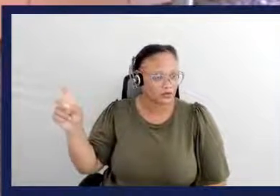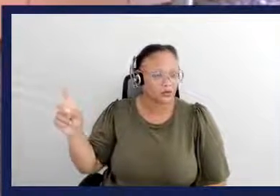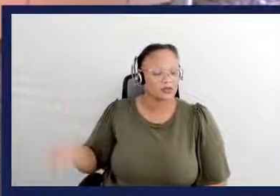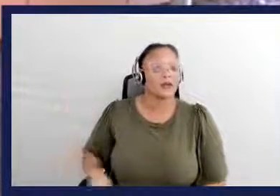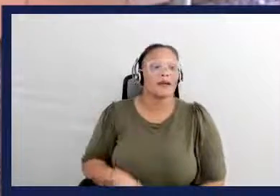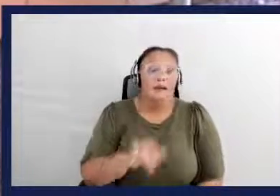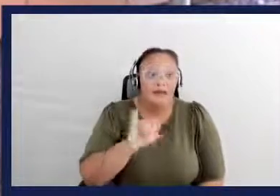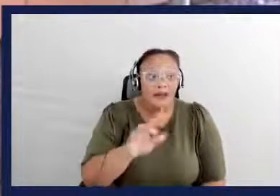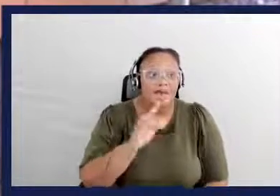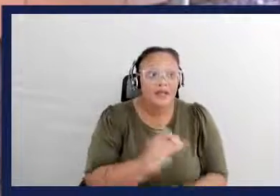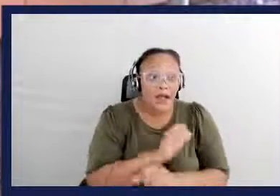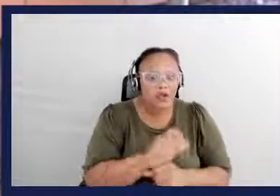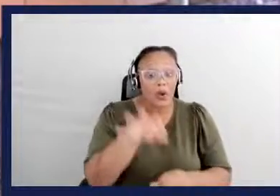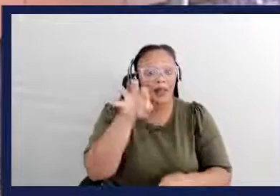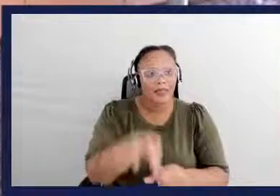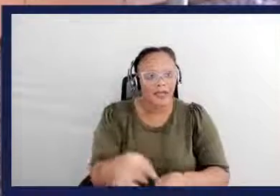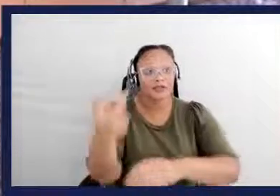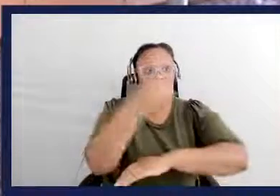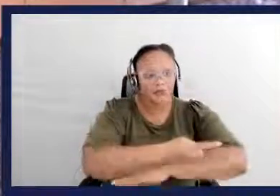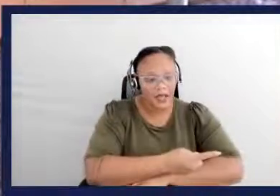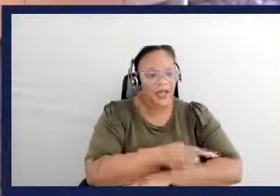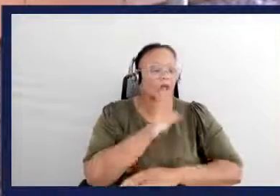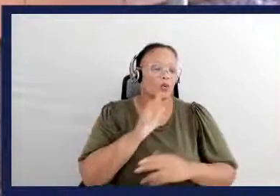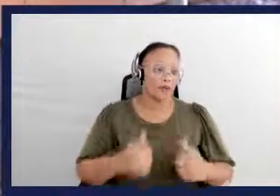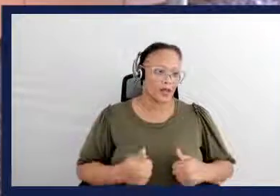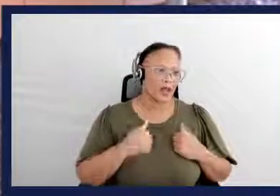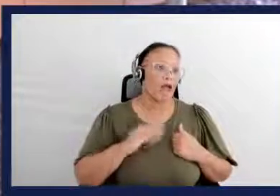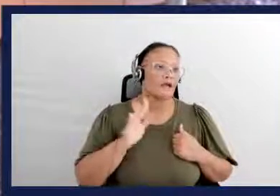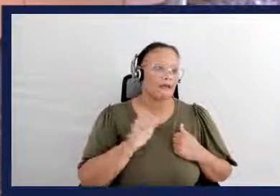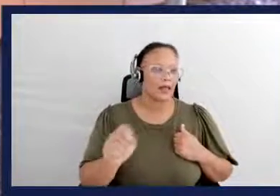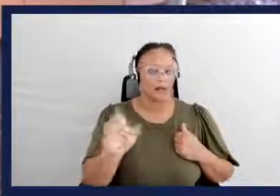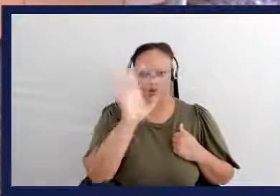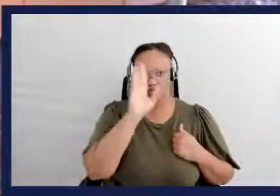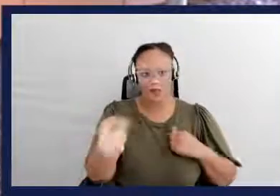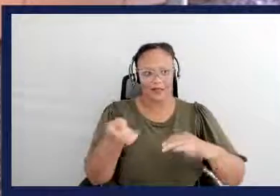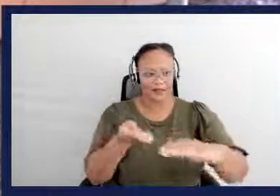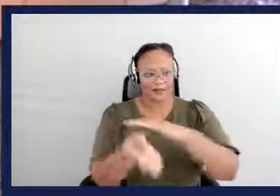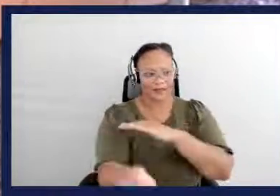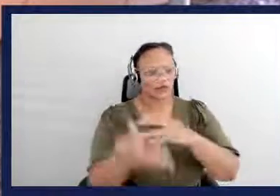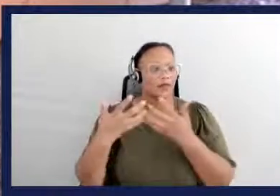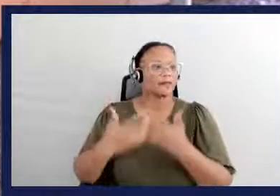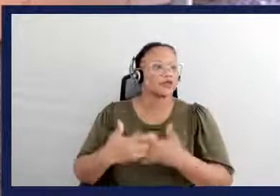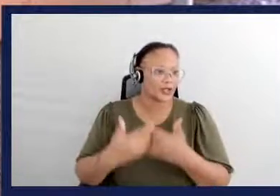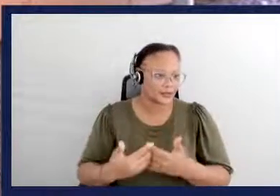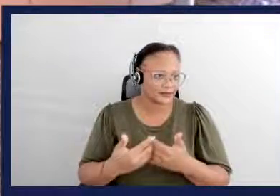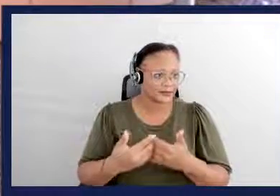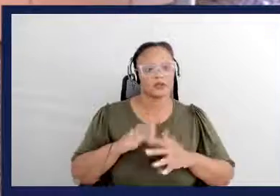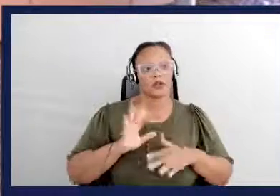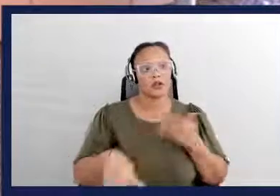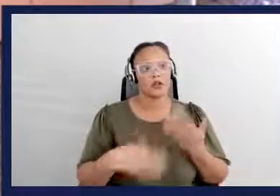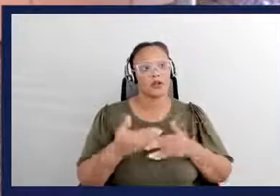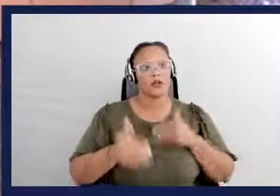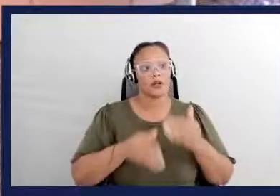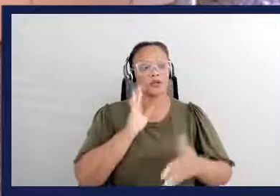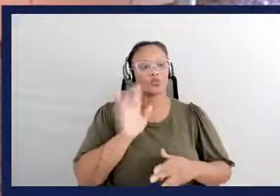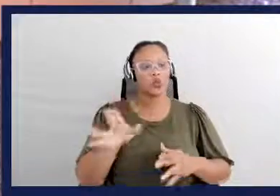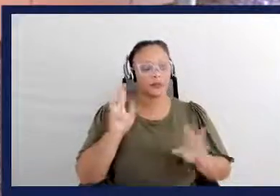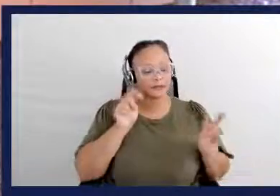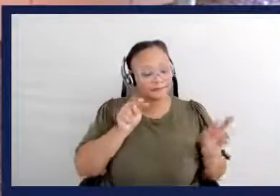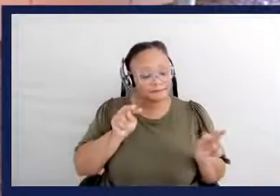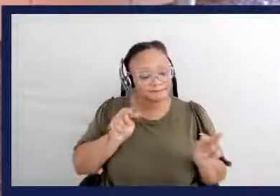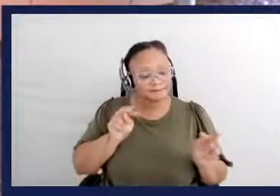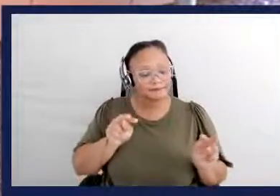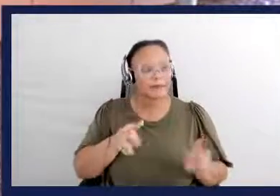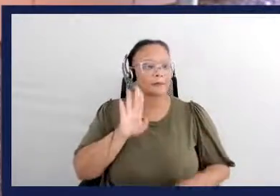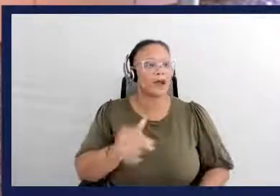secrecy envelope that can go directly into the tabulator. But that entire process is administered, and the oversight is by 2 different poll workers